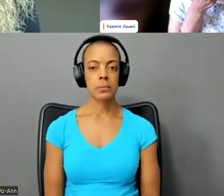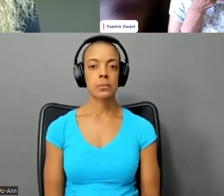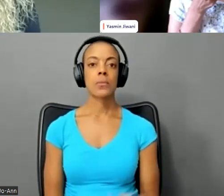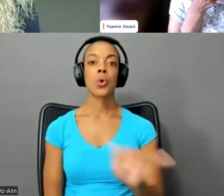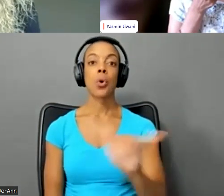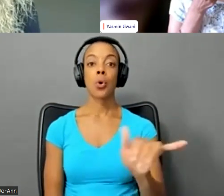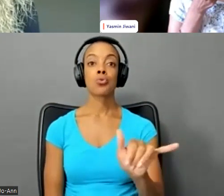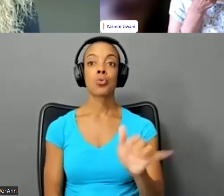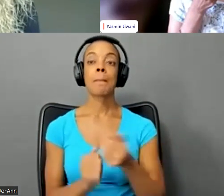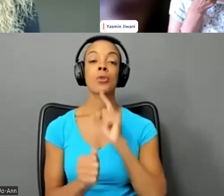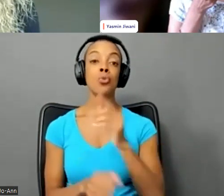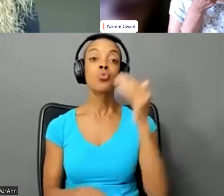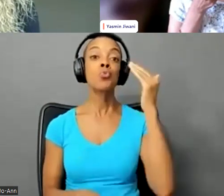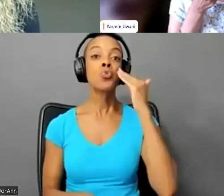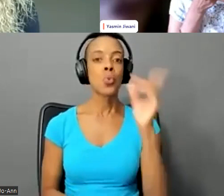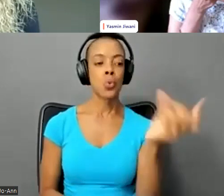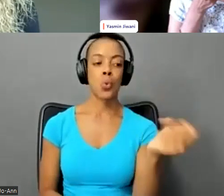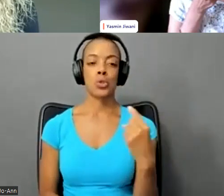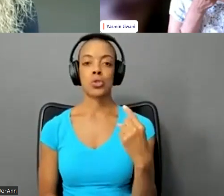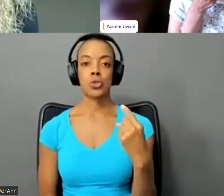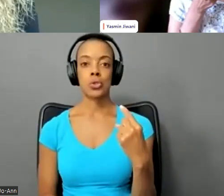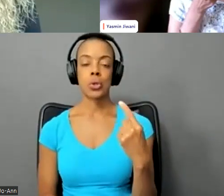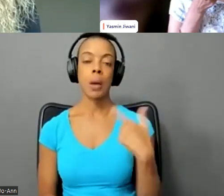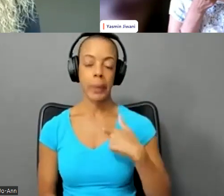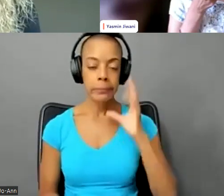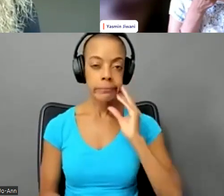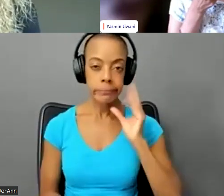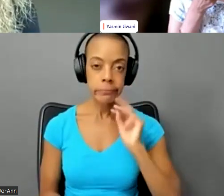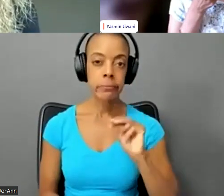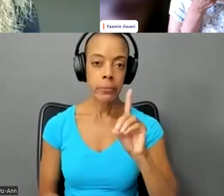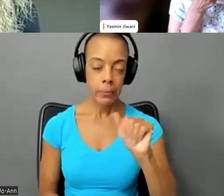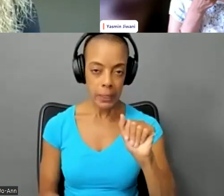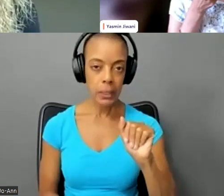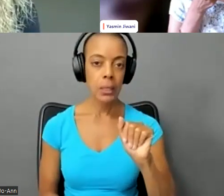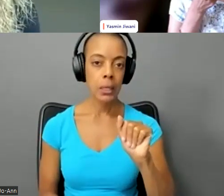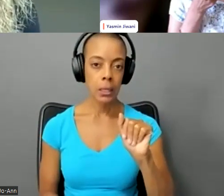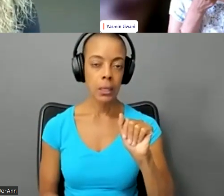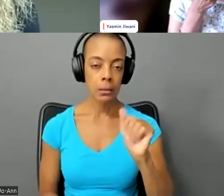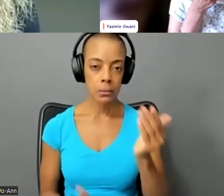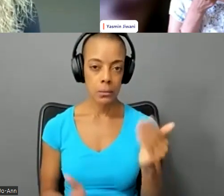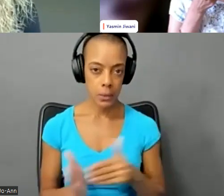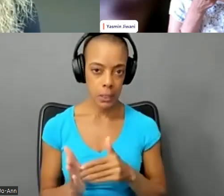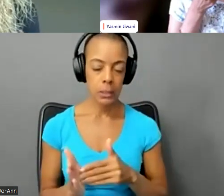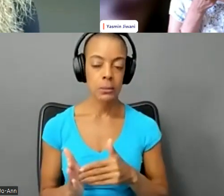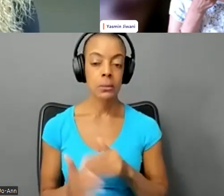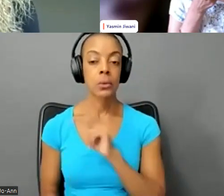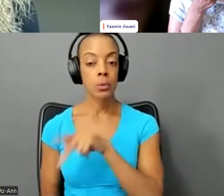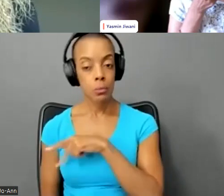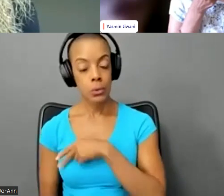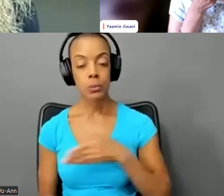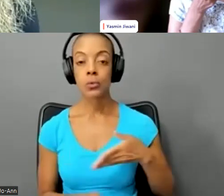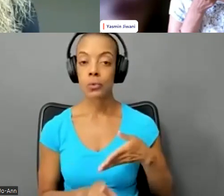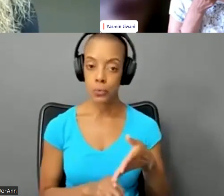I've, you know, again, having done a lot of media in my personal and professional life, have tried to get